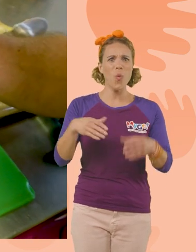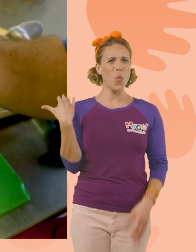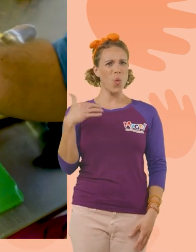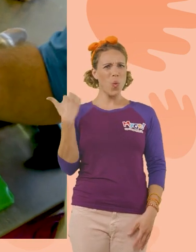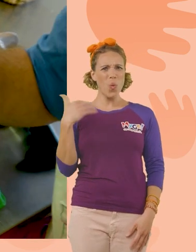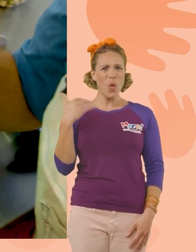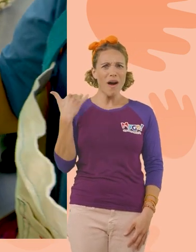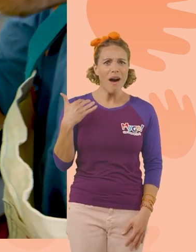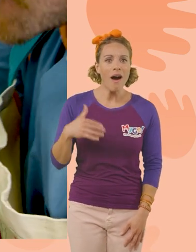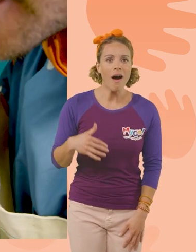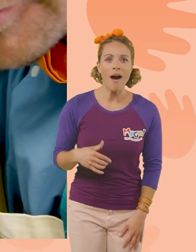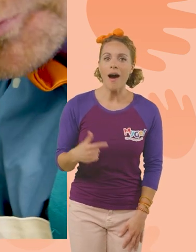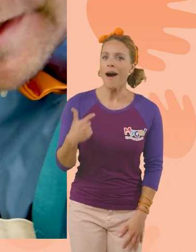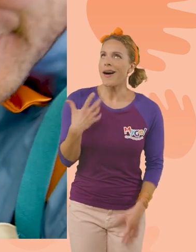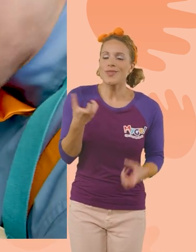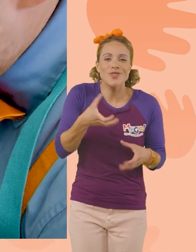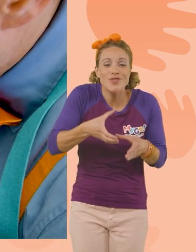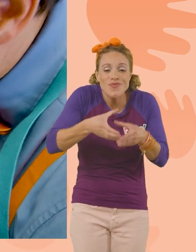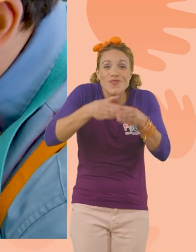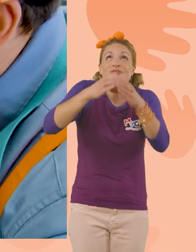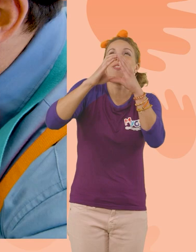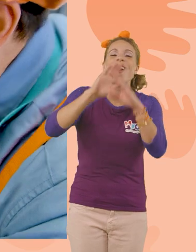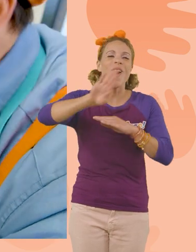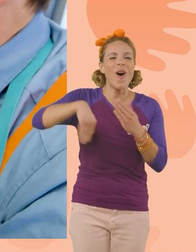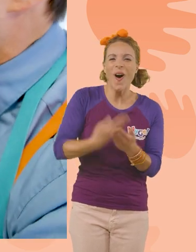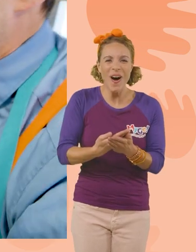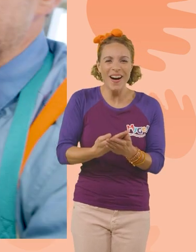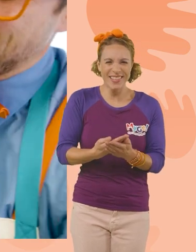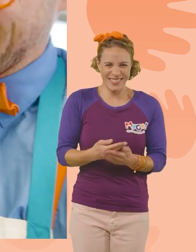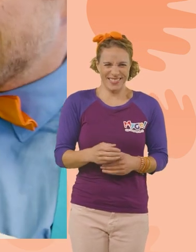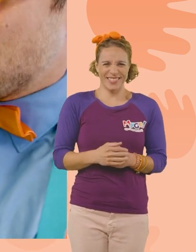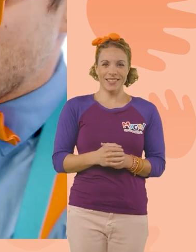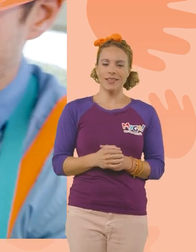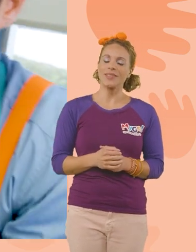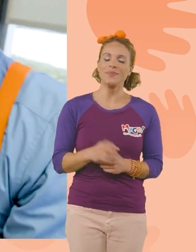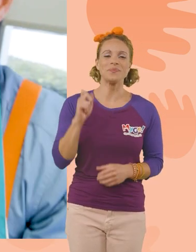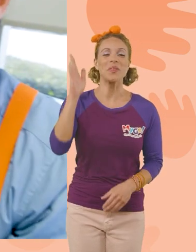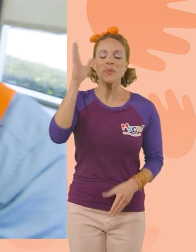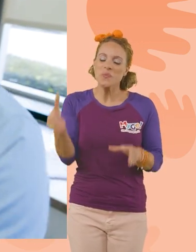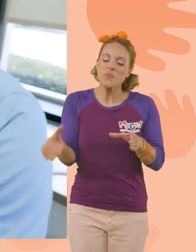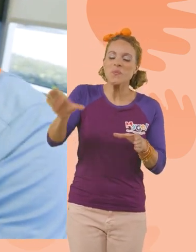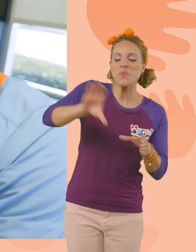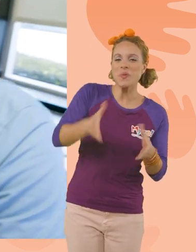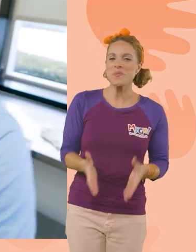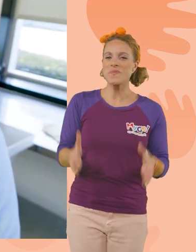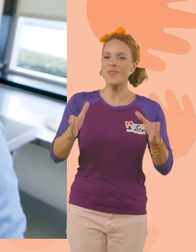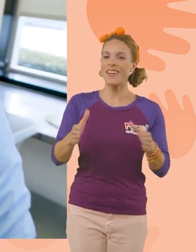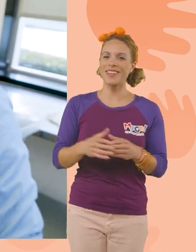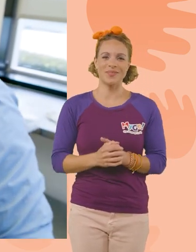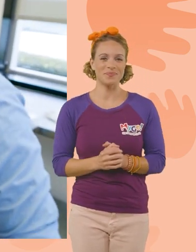All that liquid. I just want to drink it all up. Oh, okay. We'll put that in the bucket